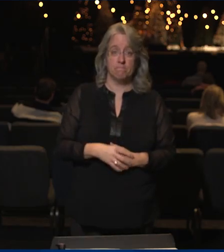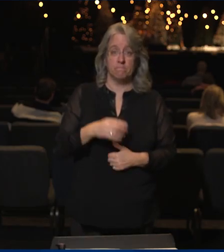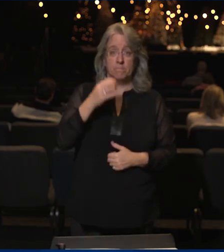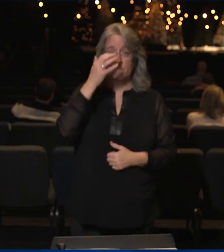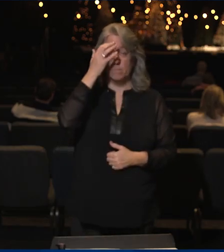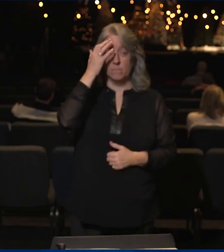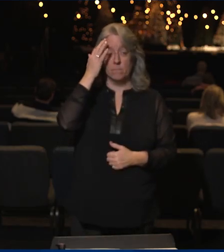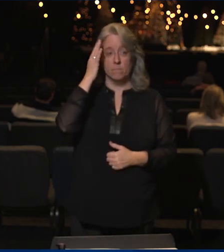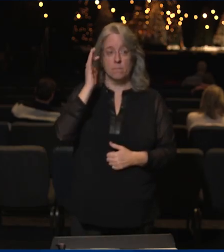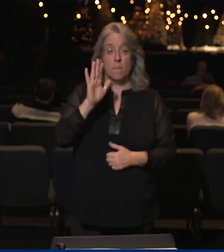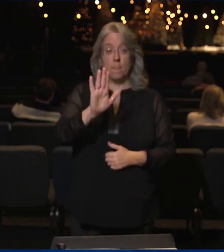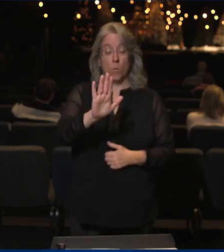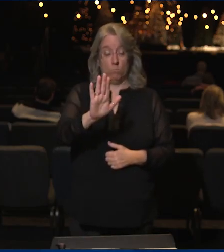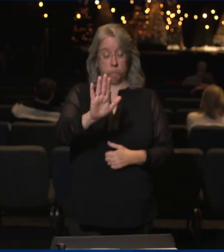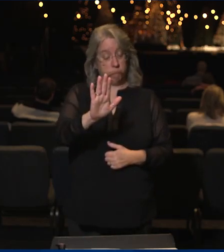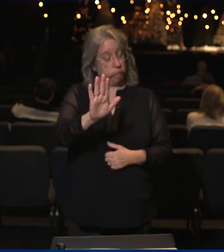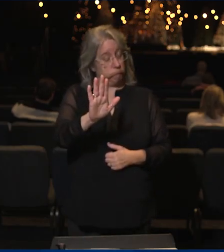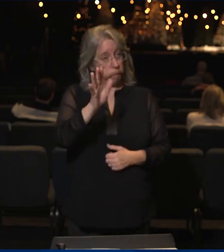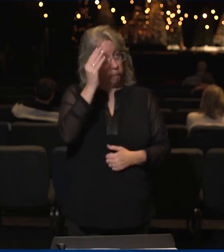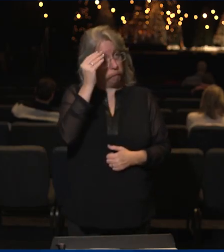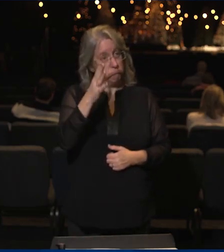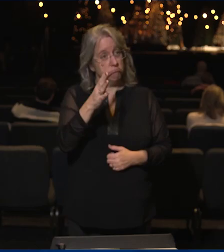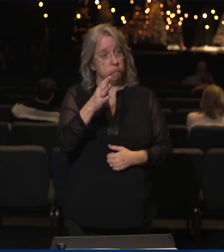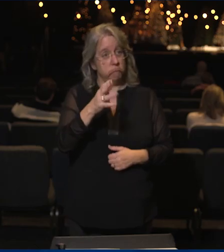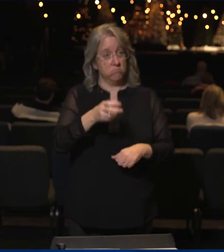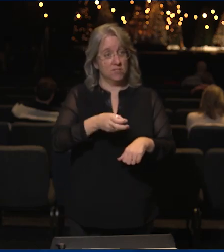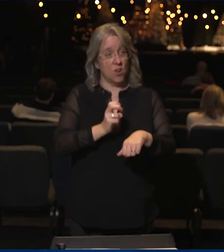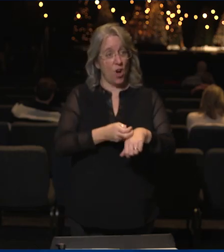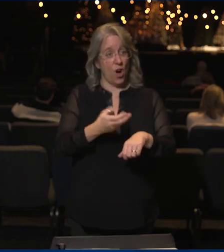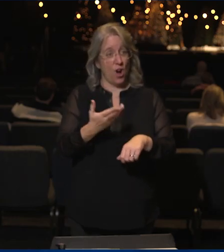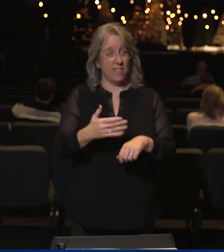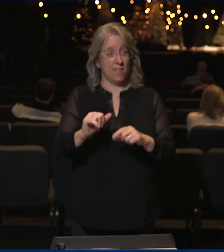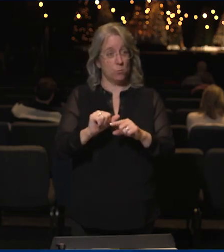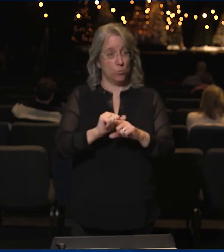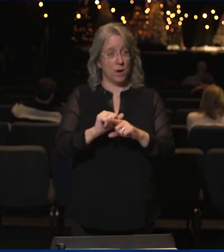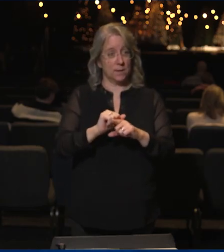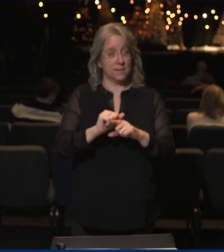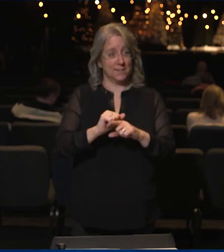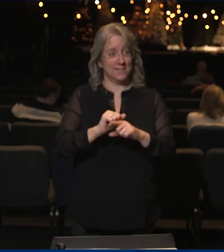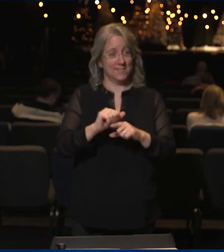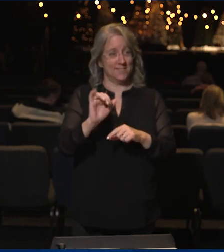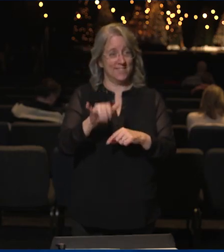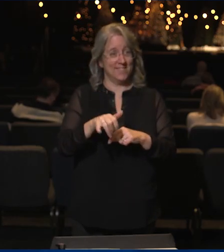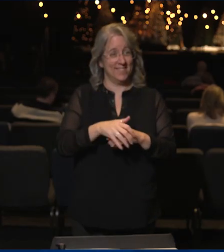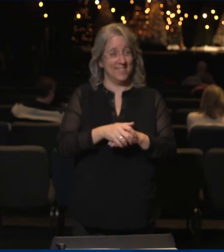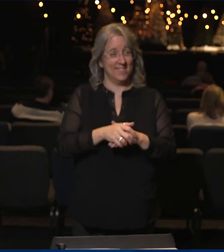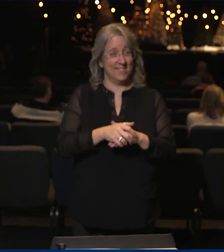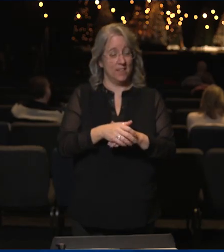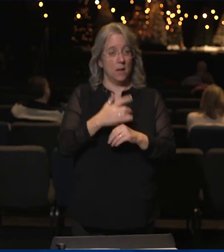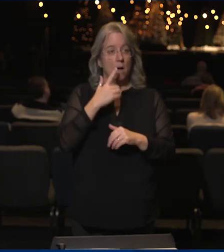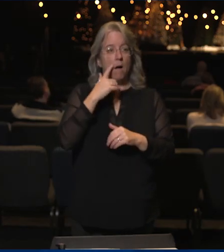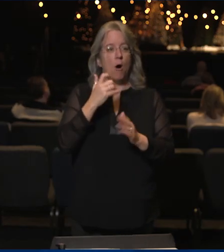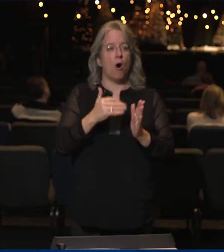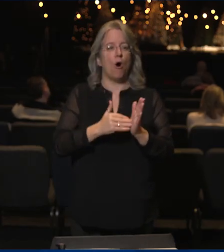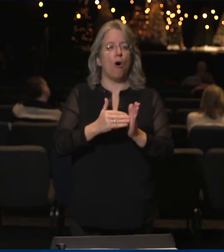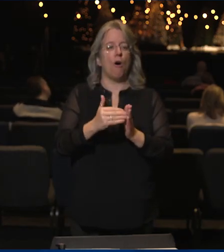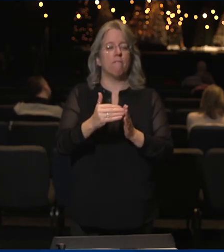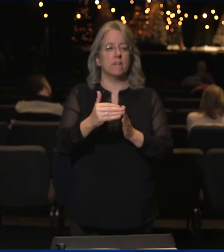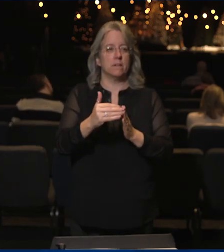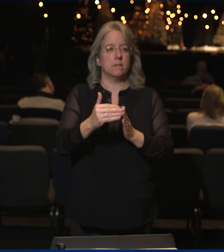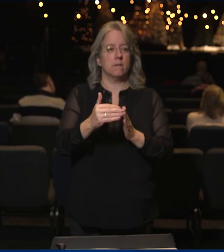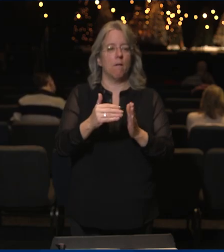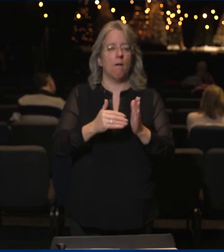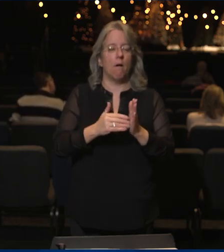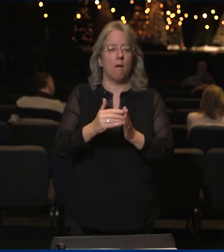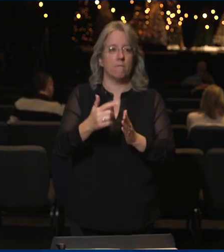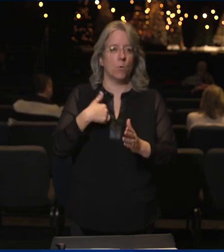And friends, this is a hard thing to practice because we so often feel